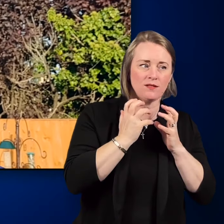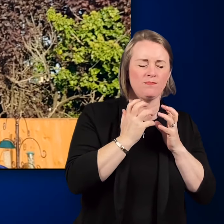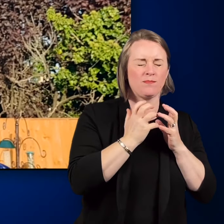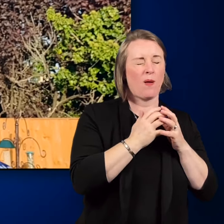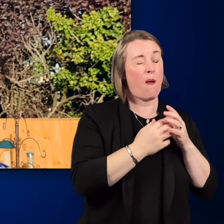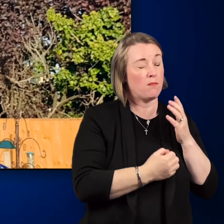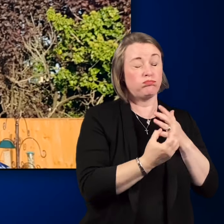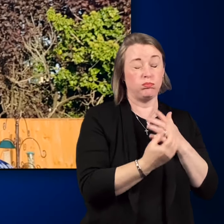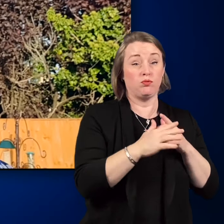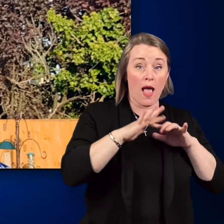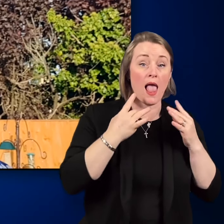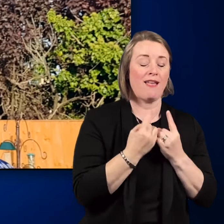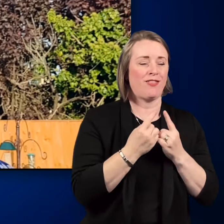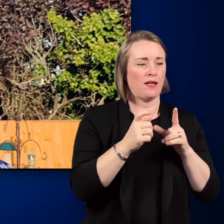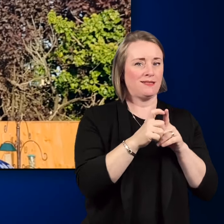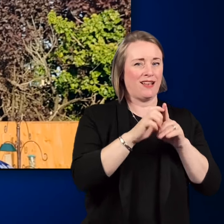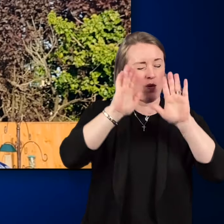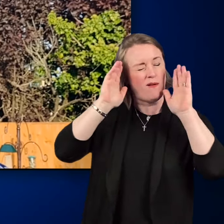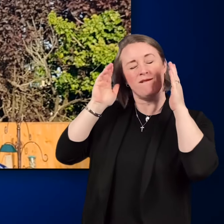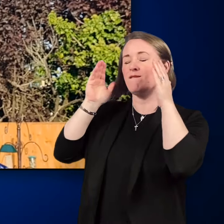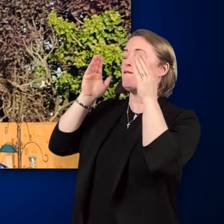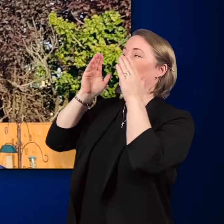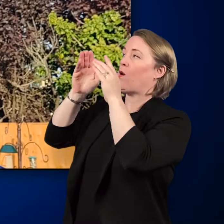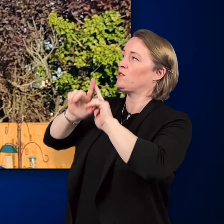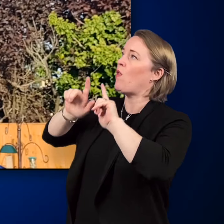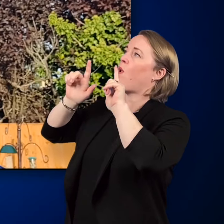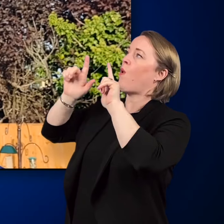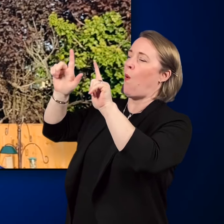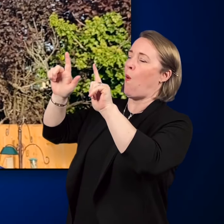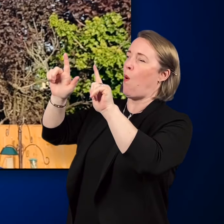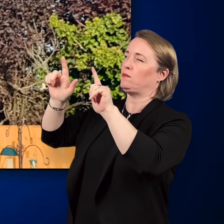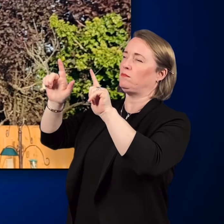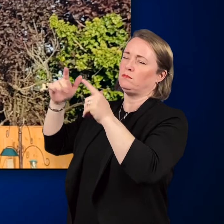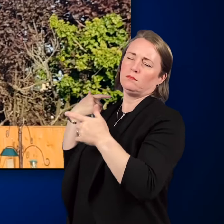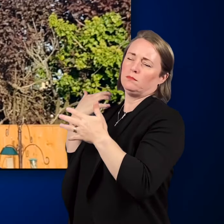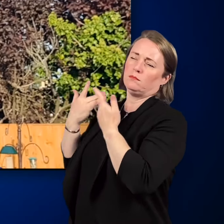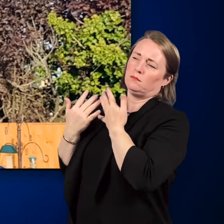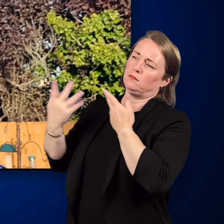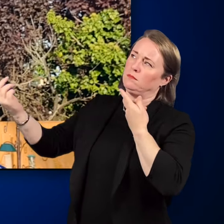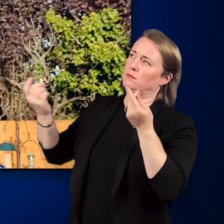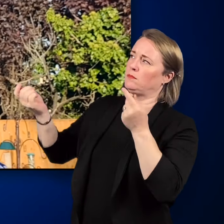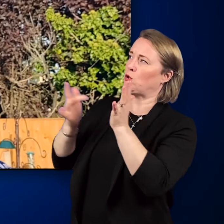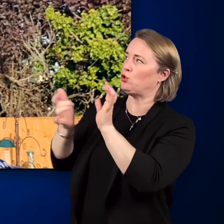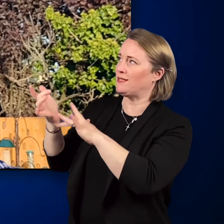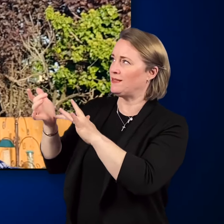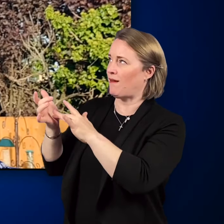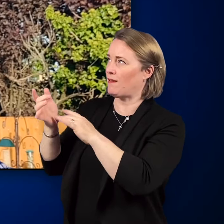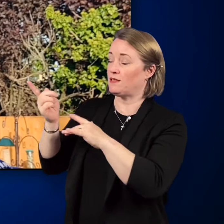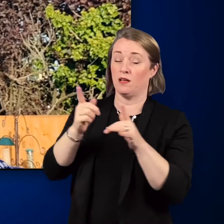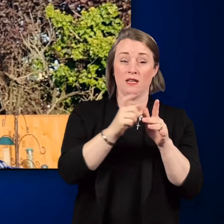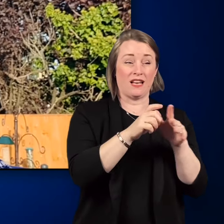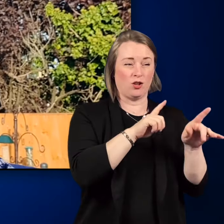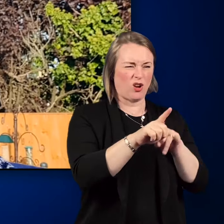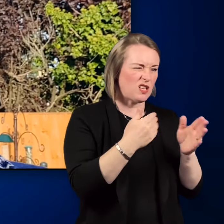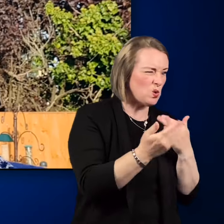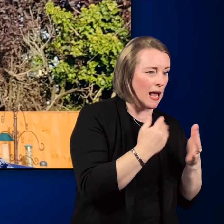all, the Ancient of Days, Jesus the High Priest. He did not lean on his own understanding or try to